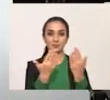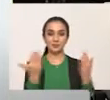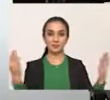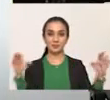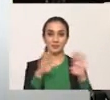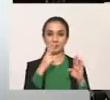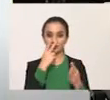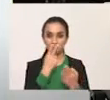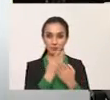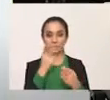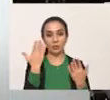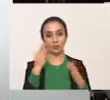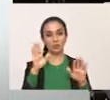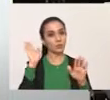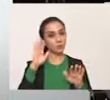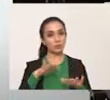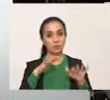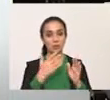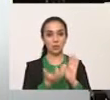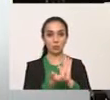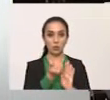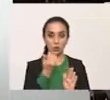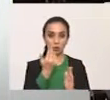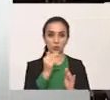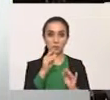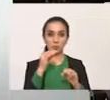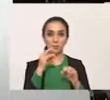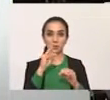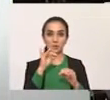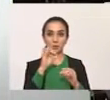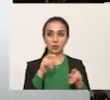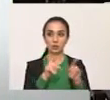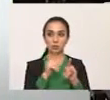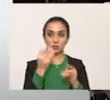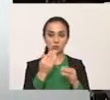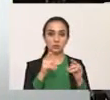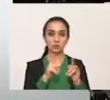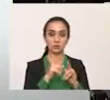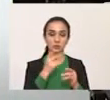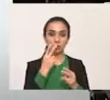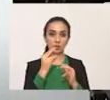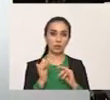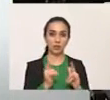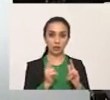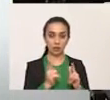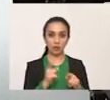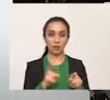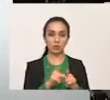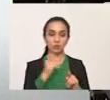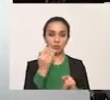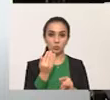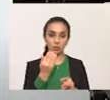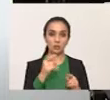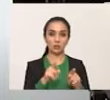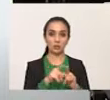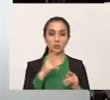ko'lmak suvlardan namuna olinib, uning preparati ham xuddi shu tariqa tayyorlanadi.